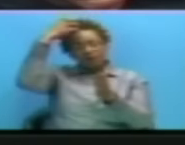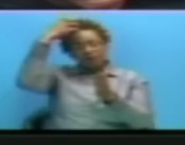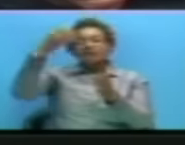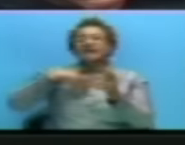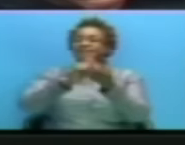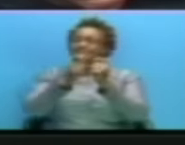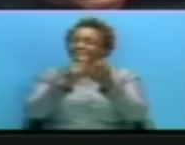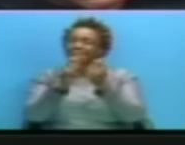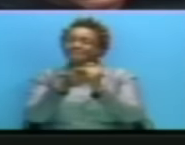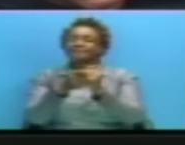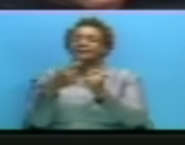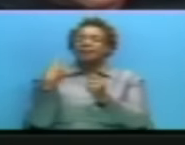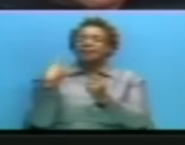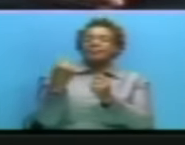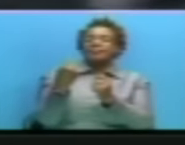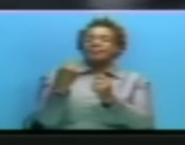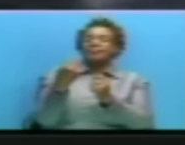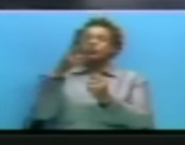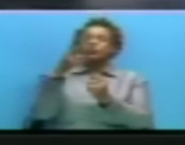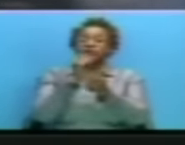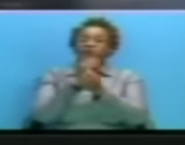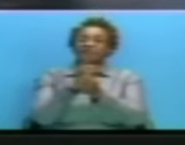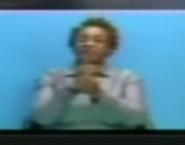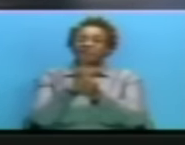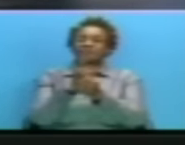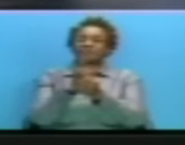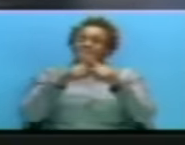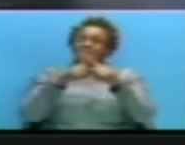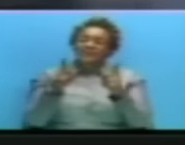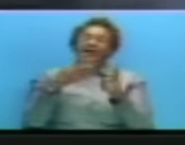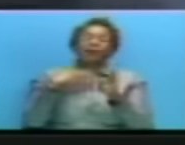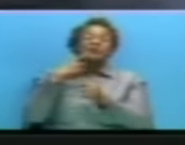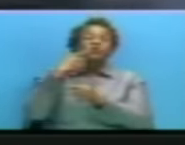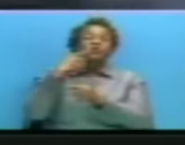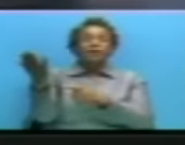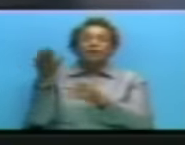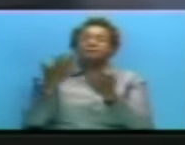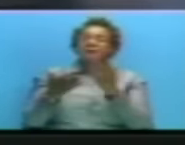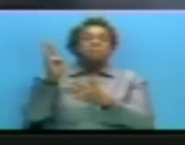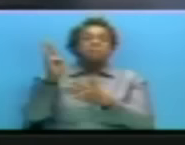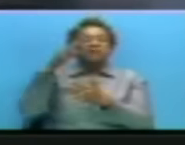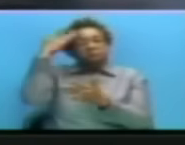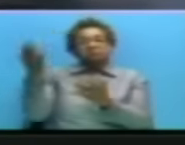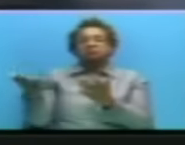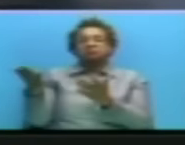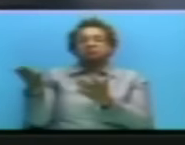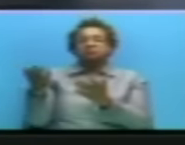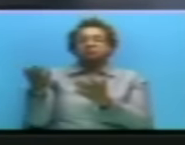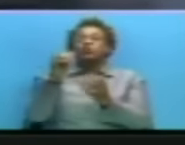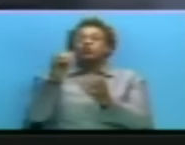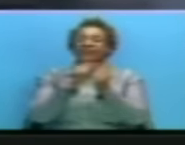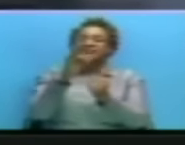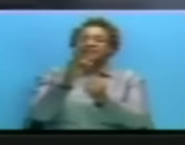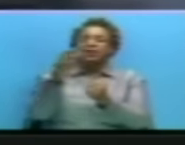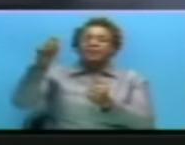amendments, the latest being in 2012. But let me tell you, maybe Bonface may not know, that in 2013,